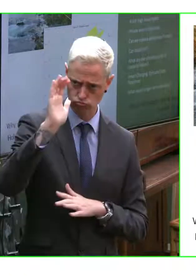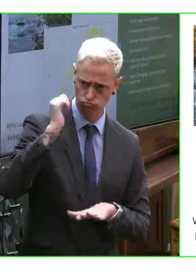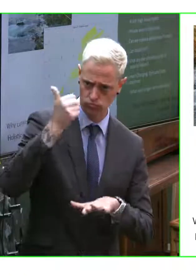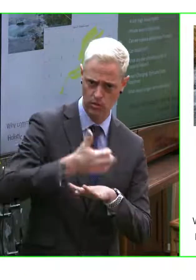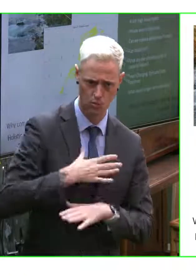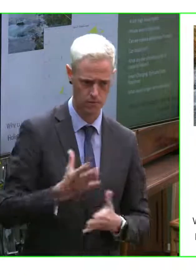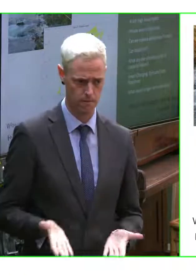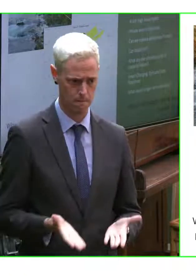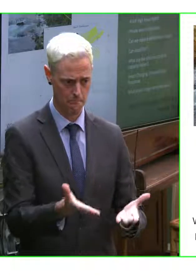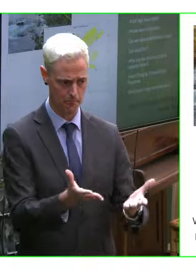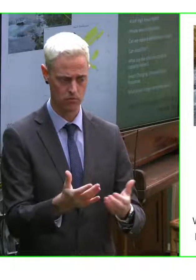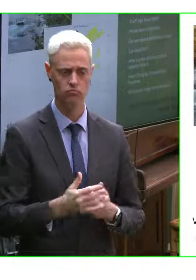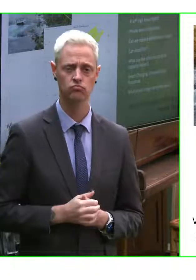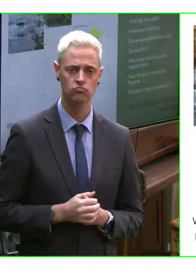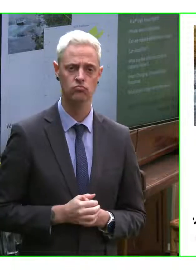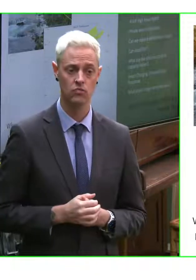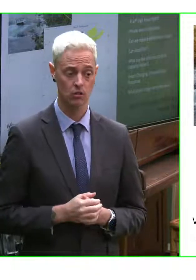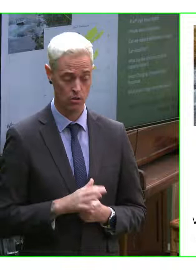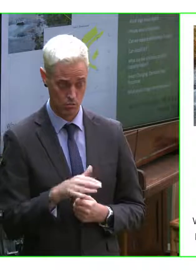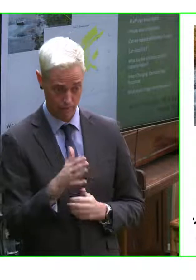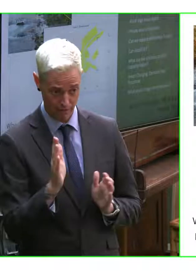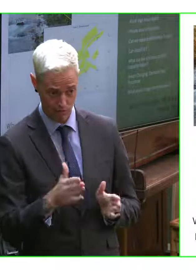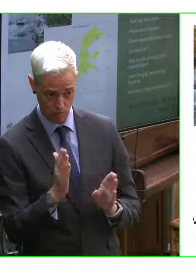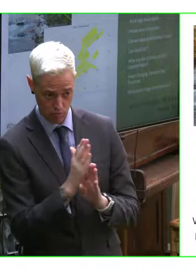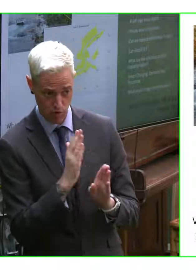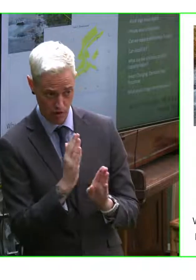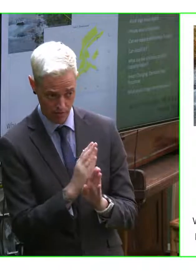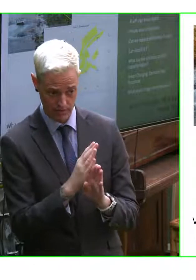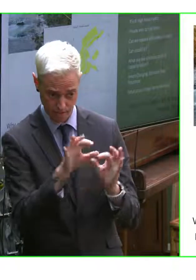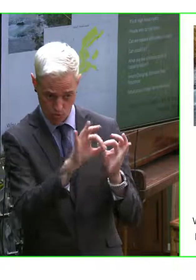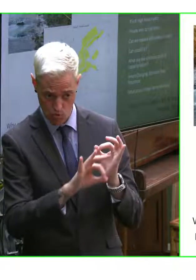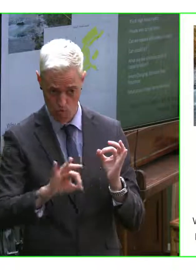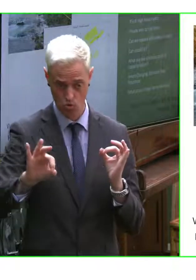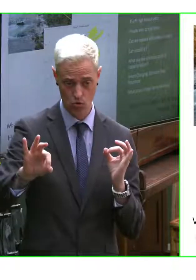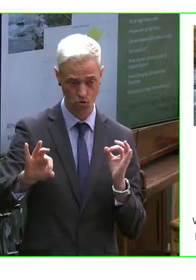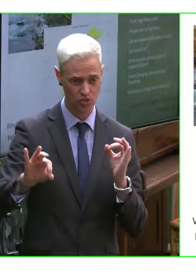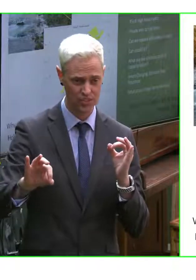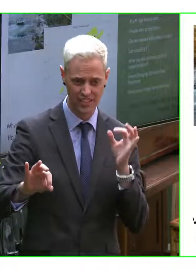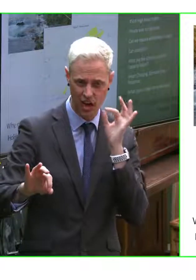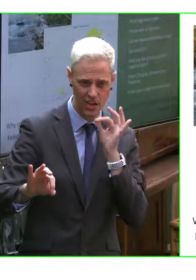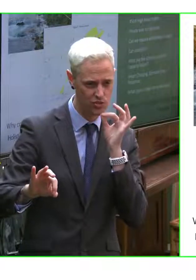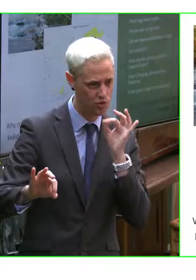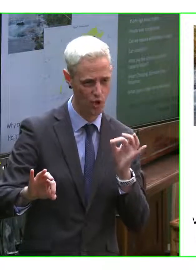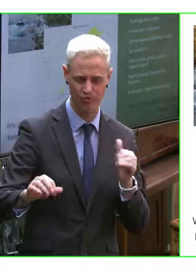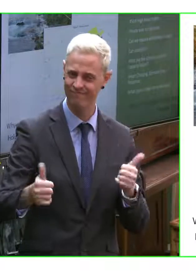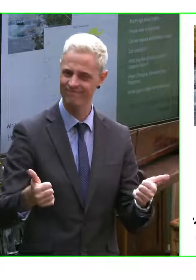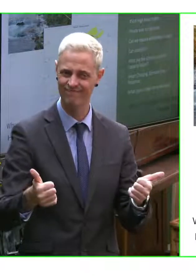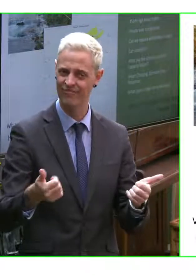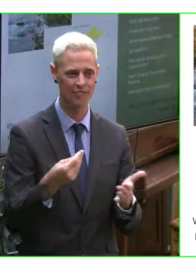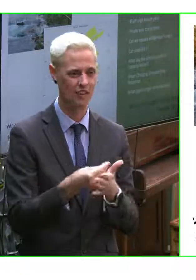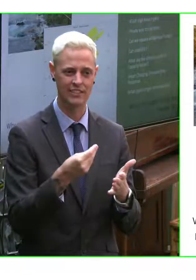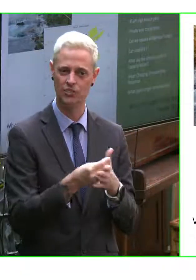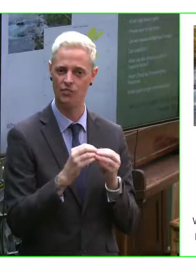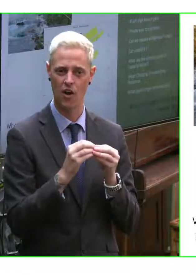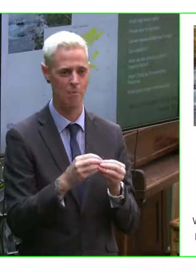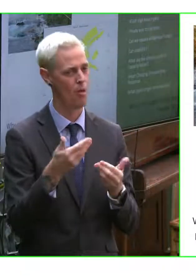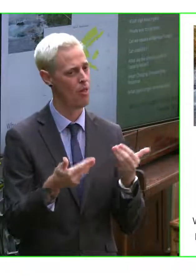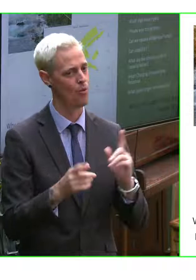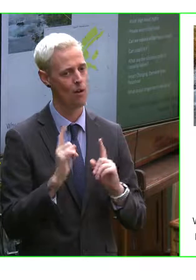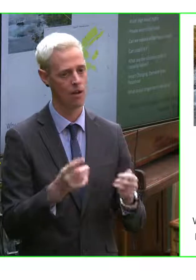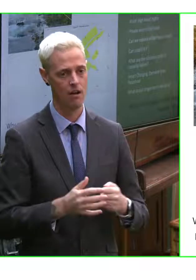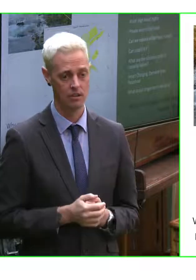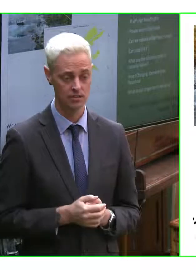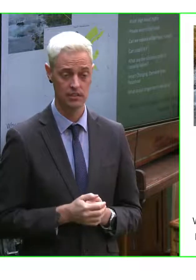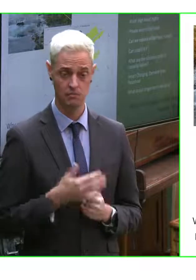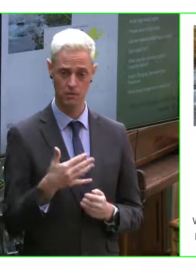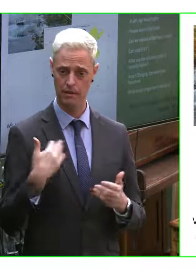And I said, well, you need to have a private wire to sell the electricity because hydro on its own isn't very financially viable. And this has